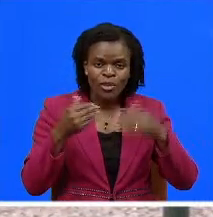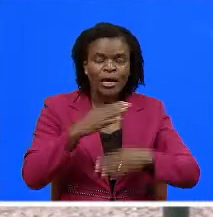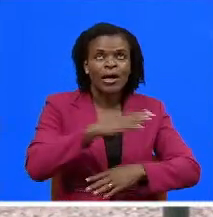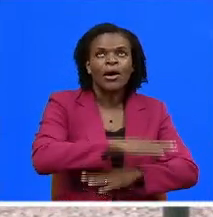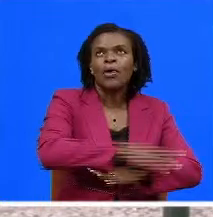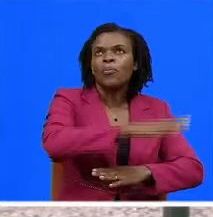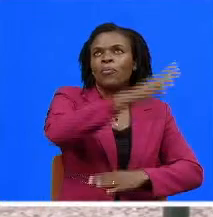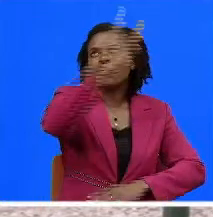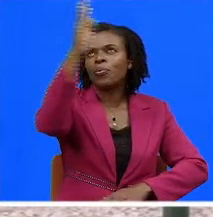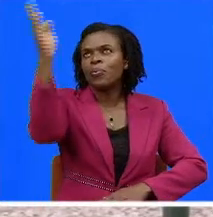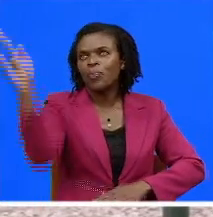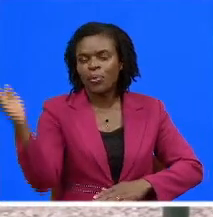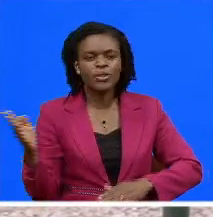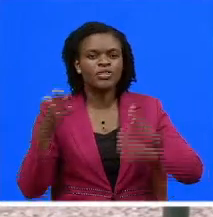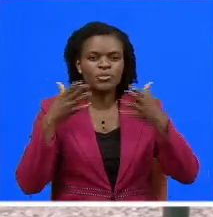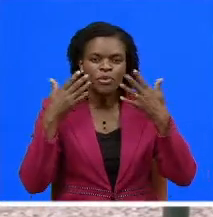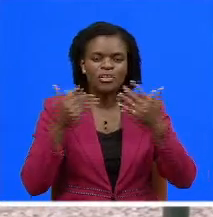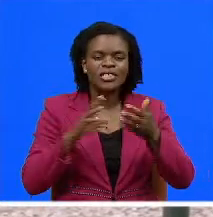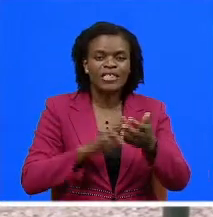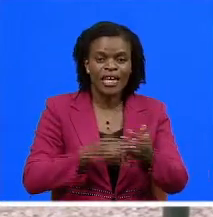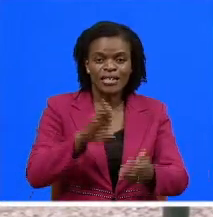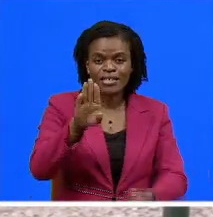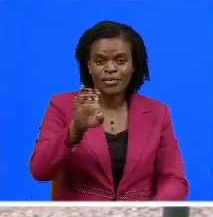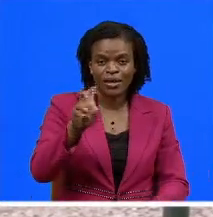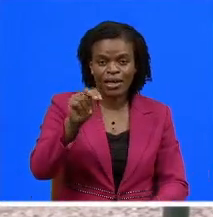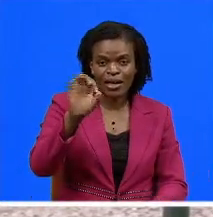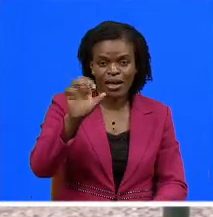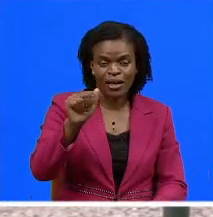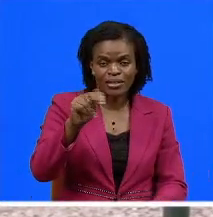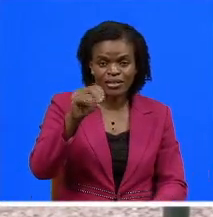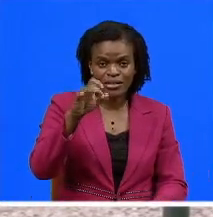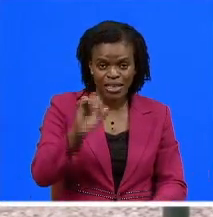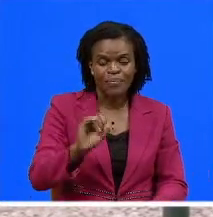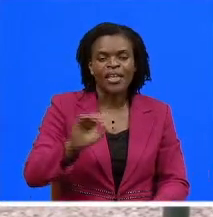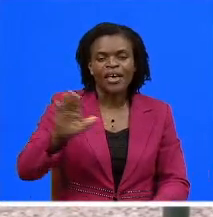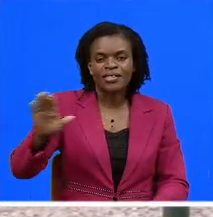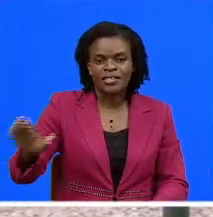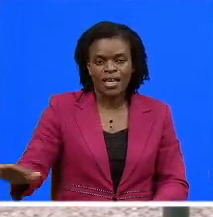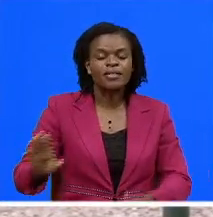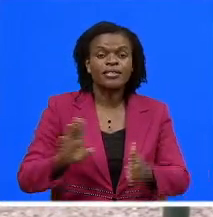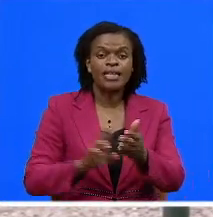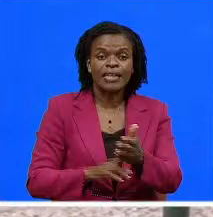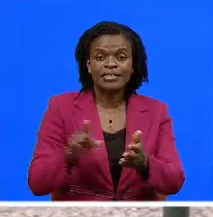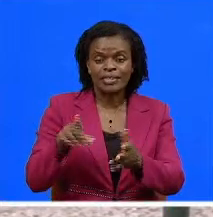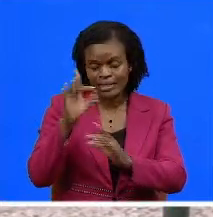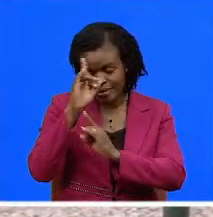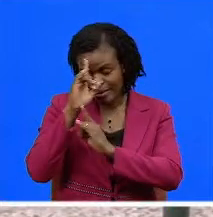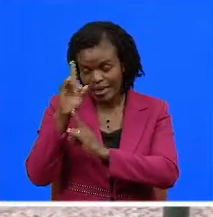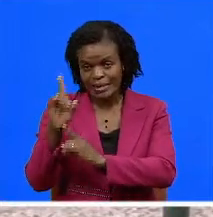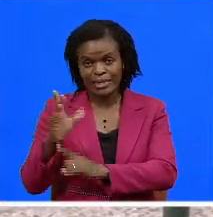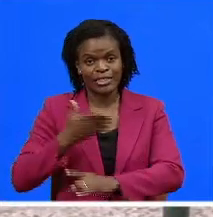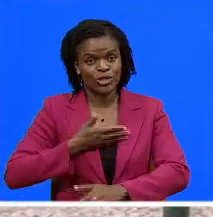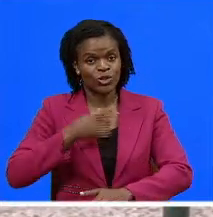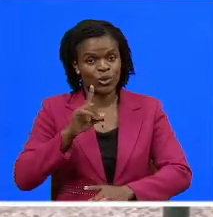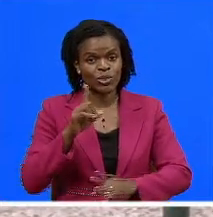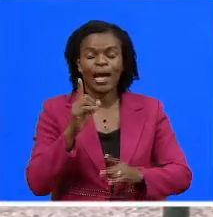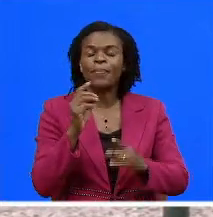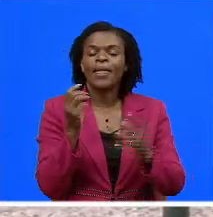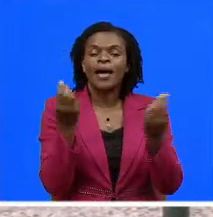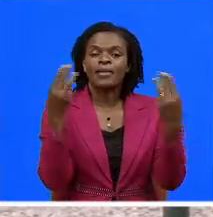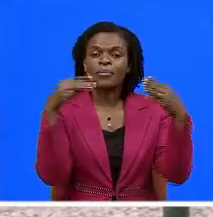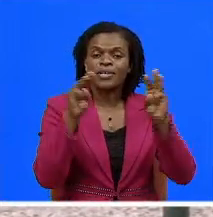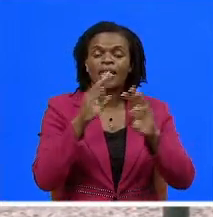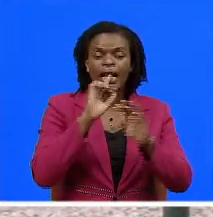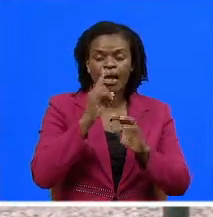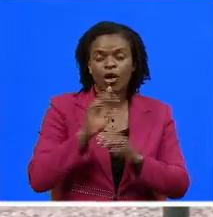celebrations, where Bengani is standing by from the venue, where His Excellency Dr. Emerson Mnangagwa will be coming through to